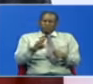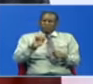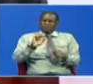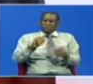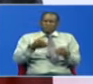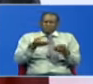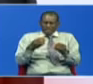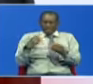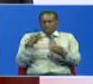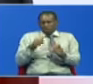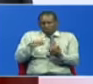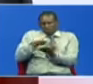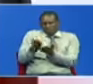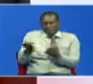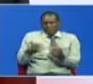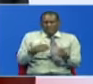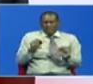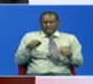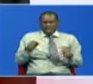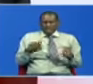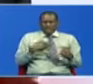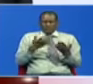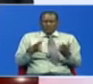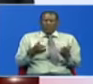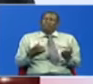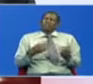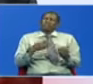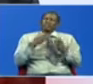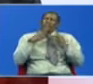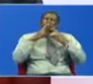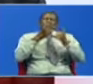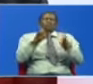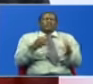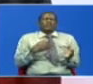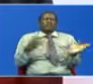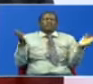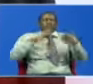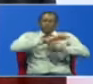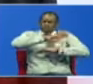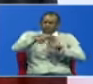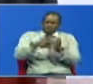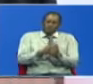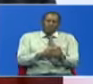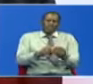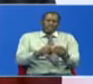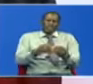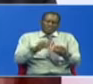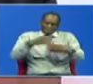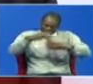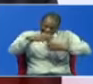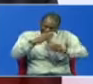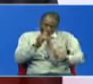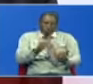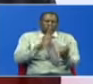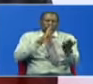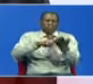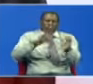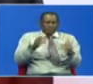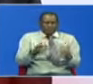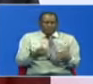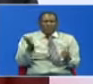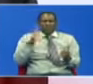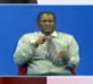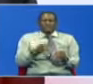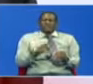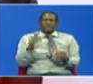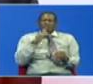I'm glad again to report that we have now since cleared the backlog of tests. There is always danger that if you have a backlog